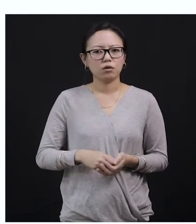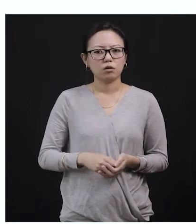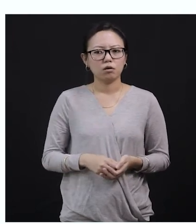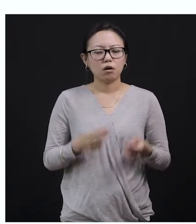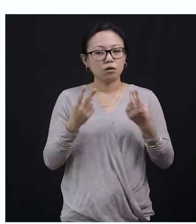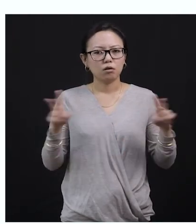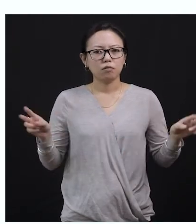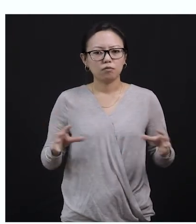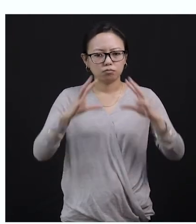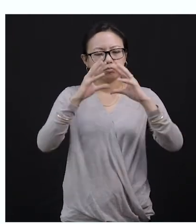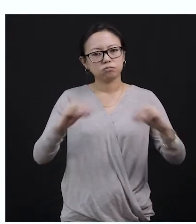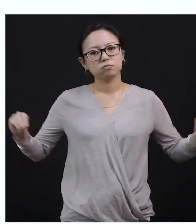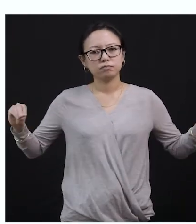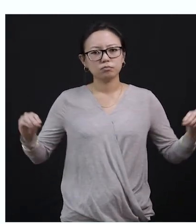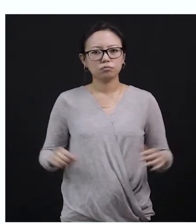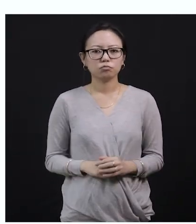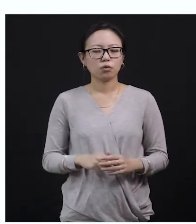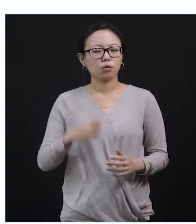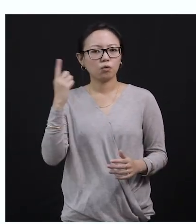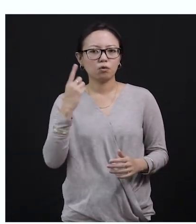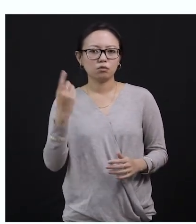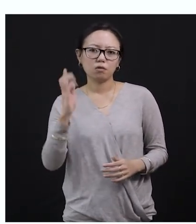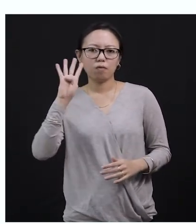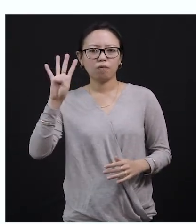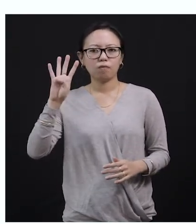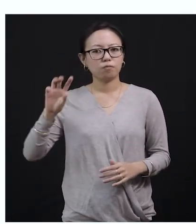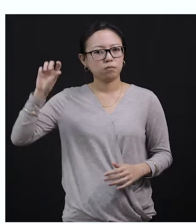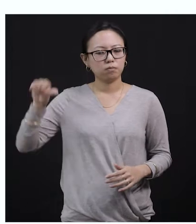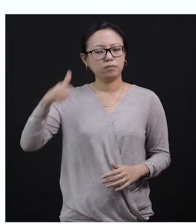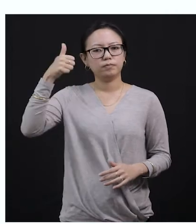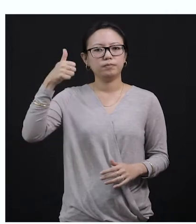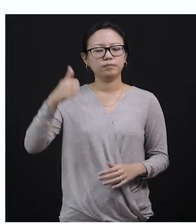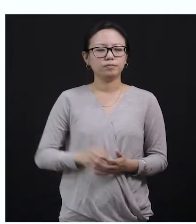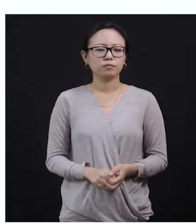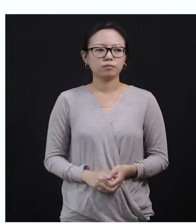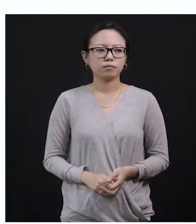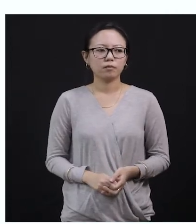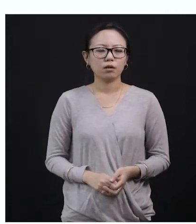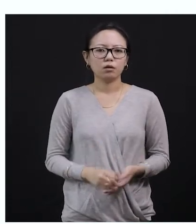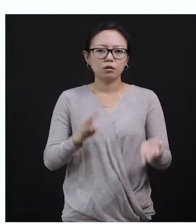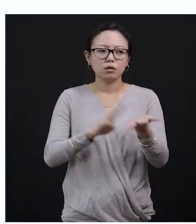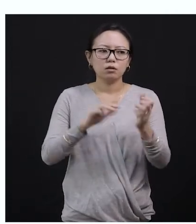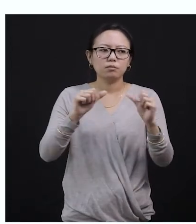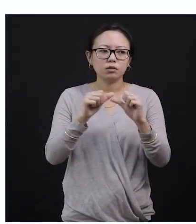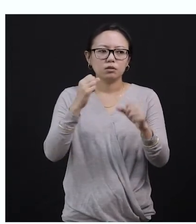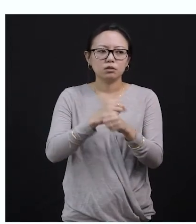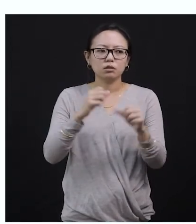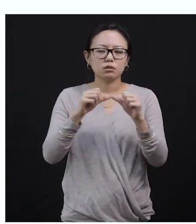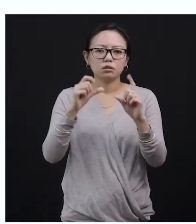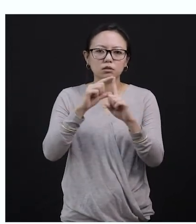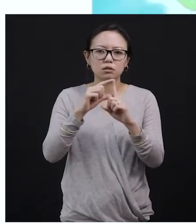They just ended with the time, and Magadha emerged as a most powerful kingdom of